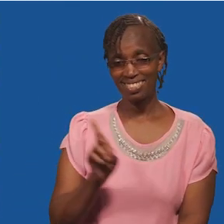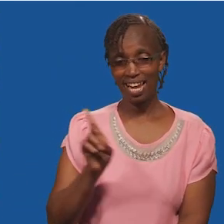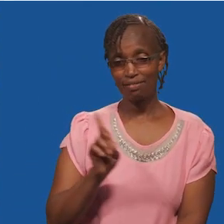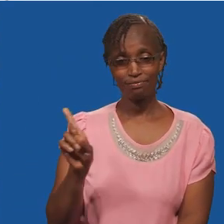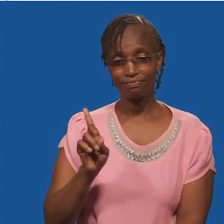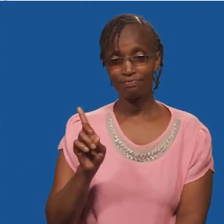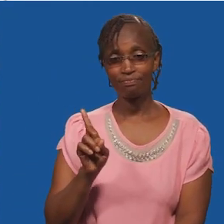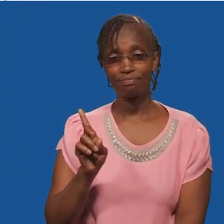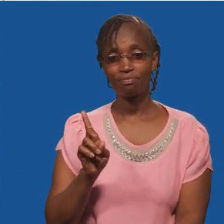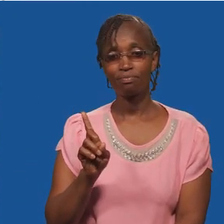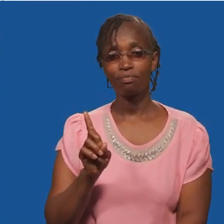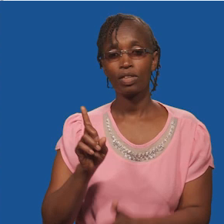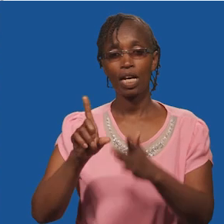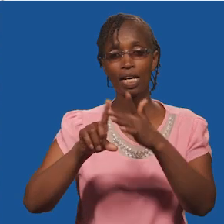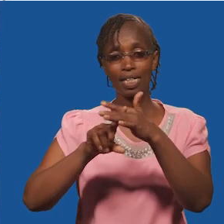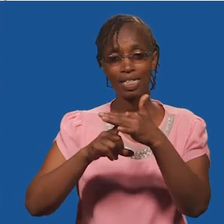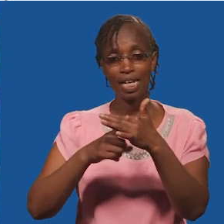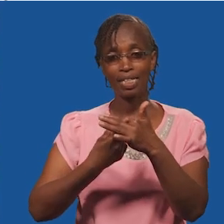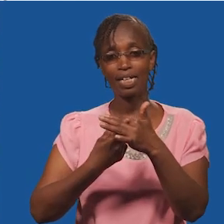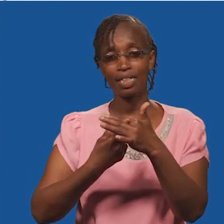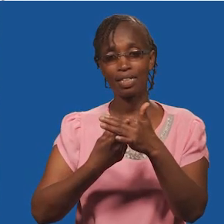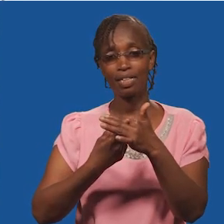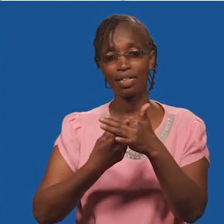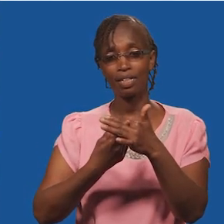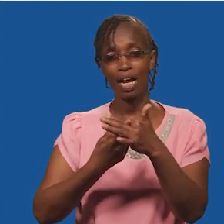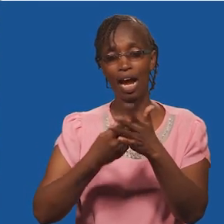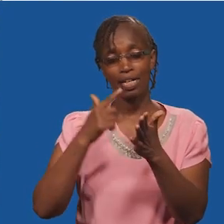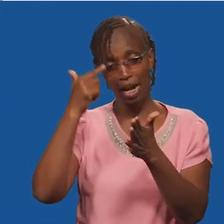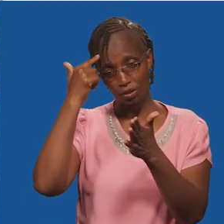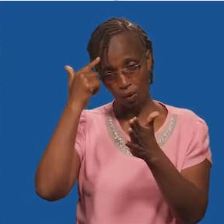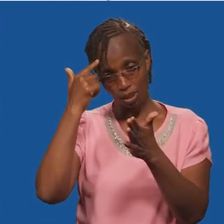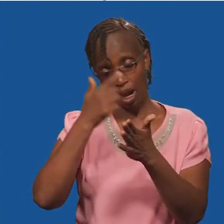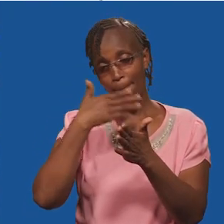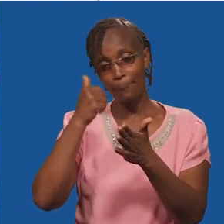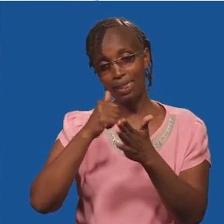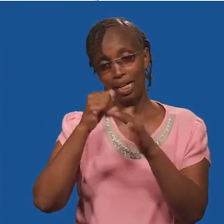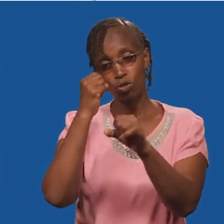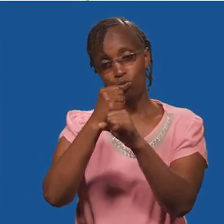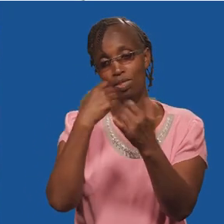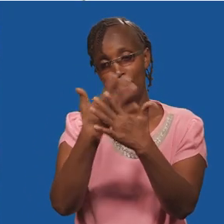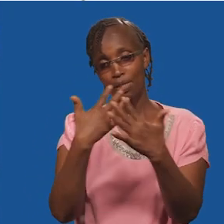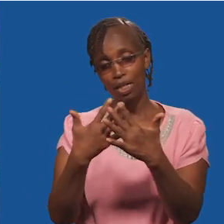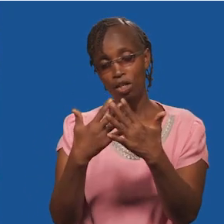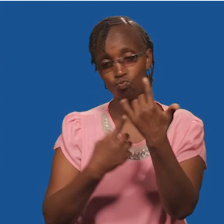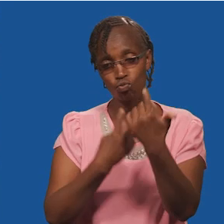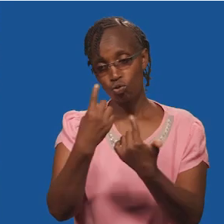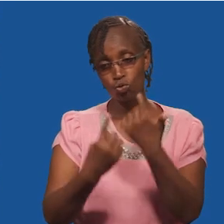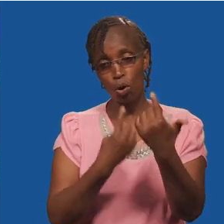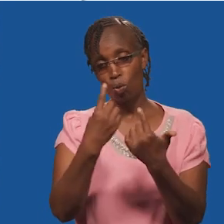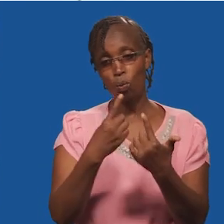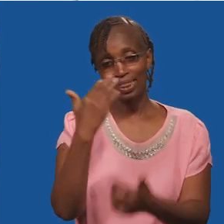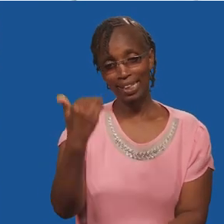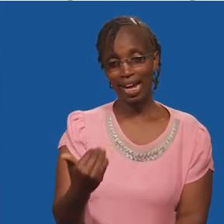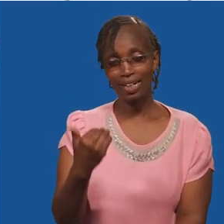when these cases of early pregnancy began in Narok County. Well, I felt the need of doing something to encourage these girls of